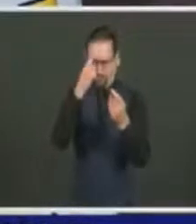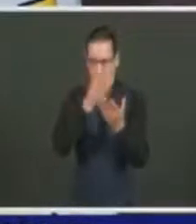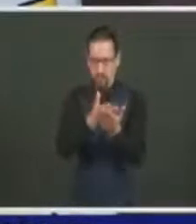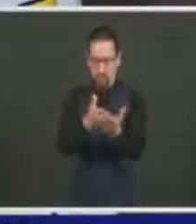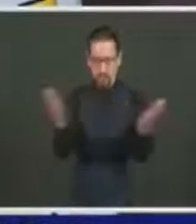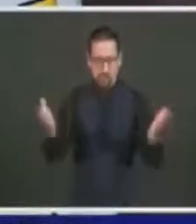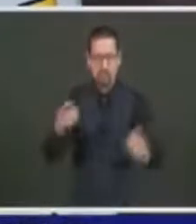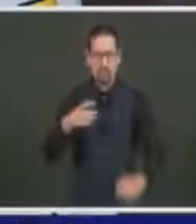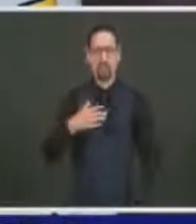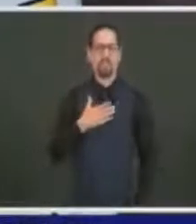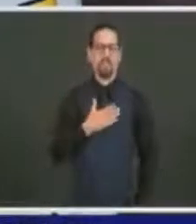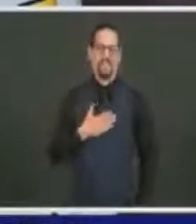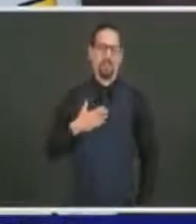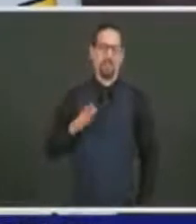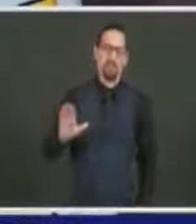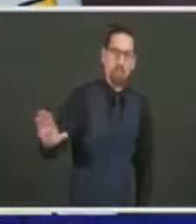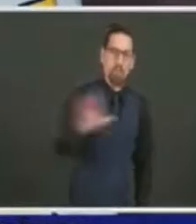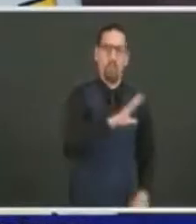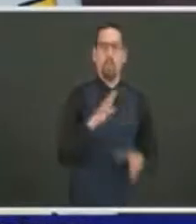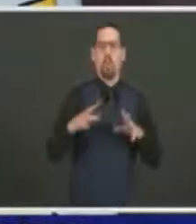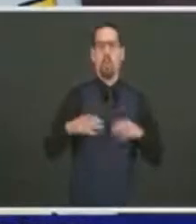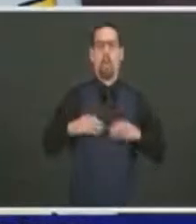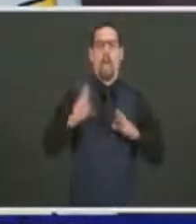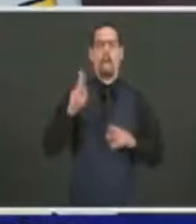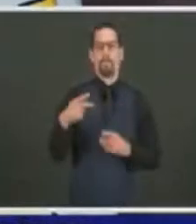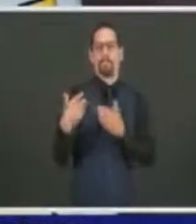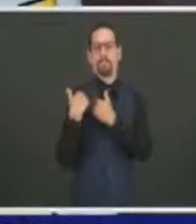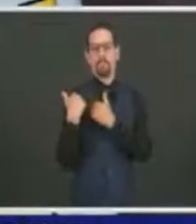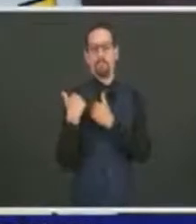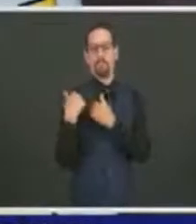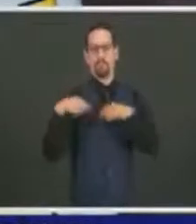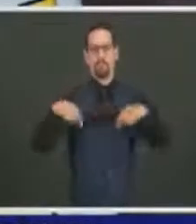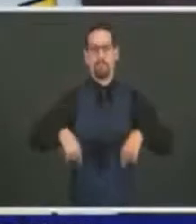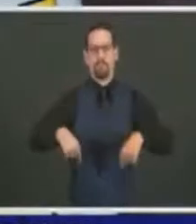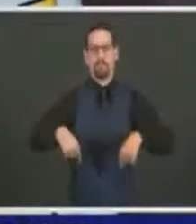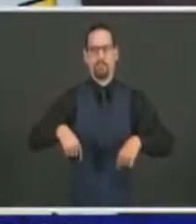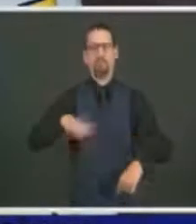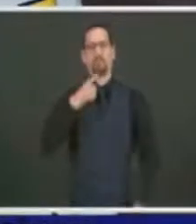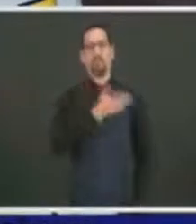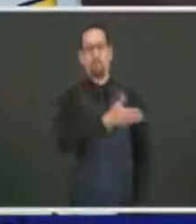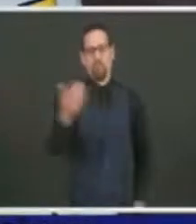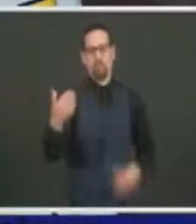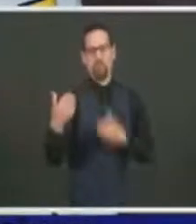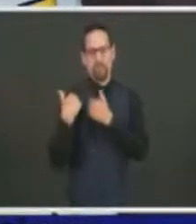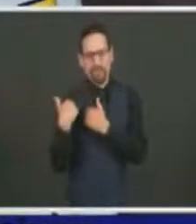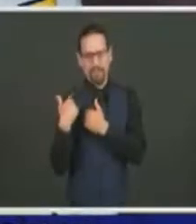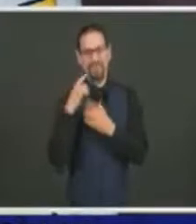share of responsibility and care about the rest of us. Care about yourselves,